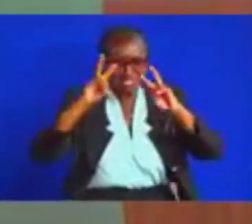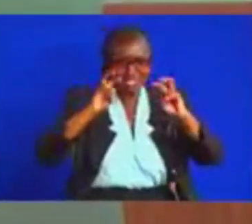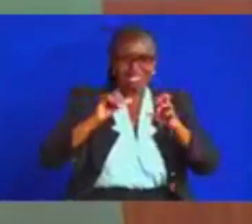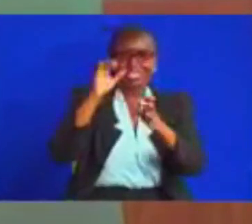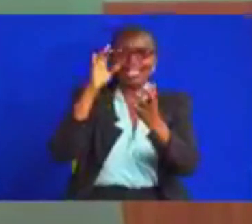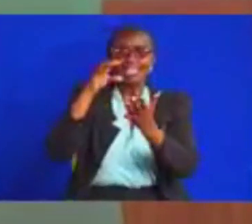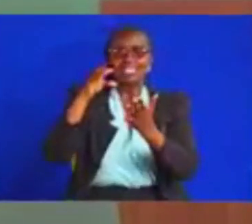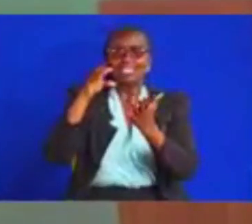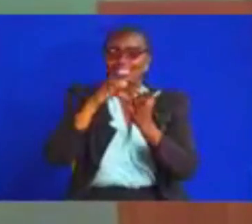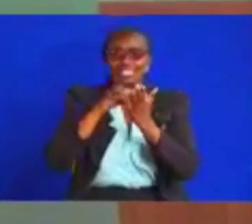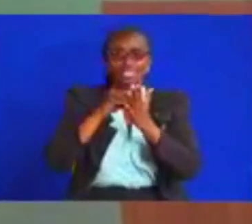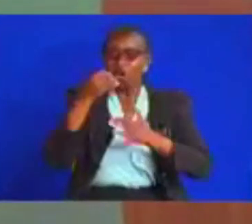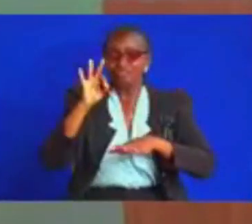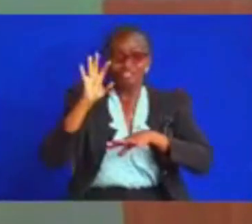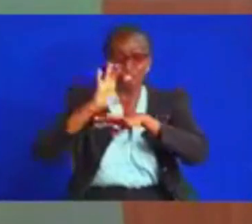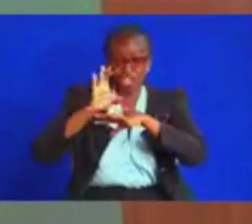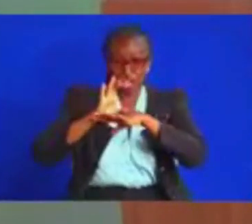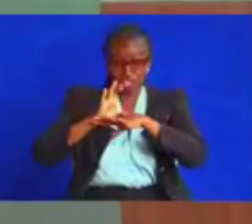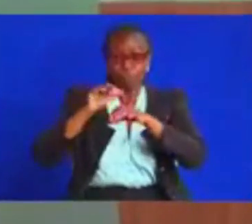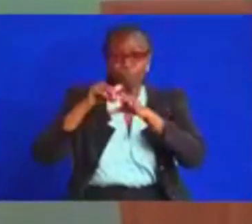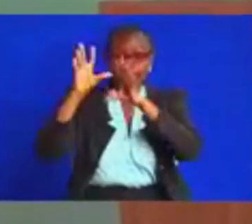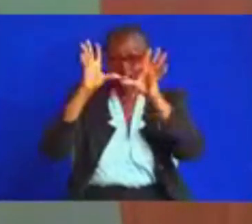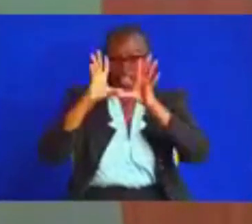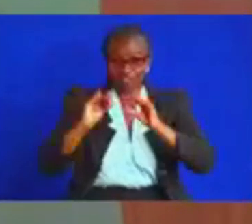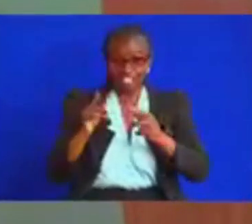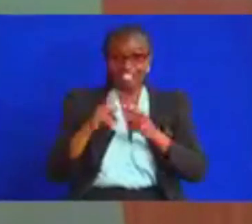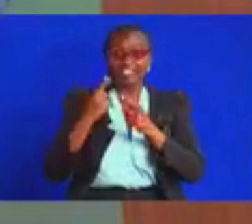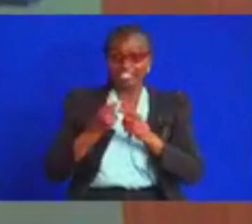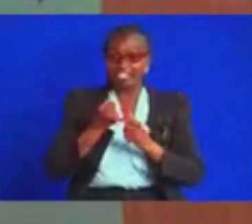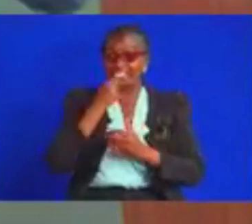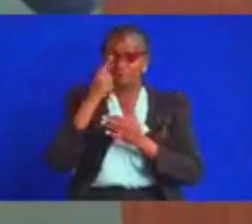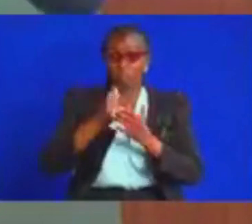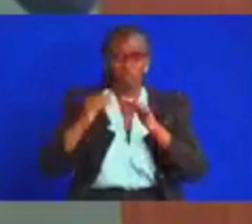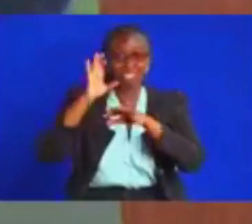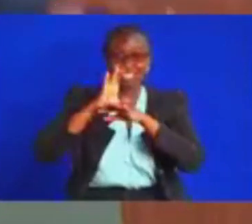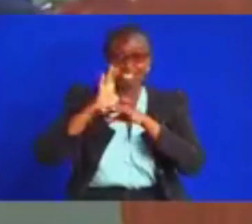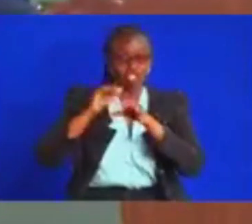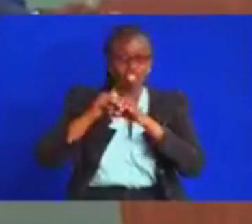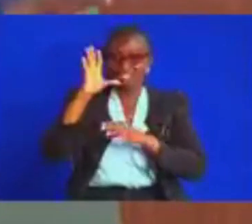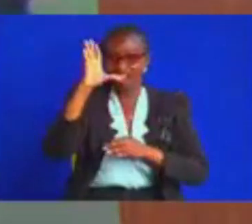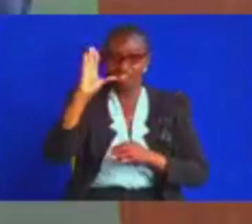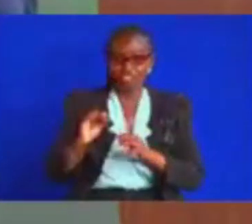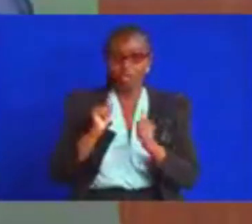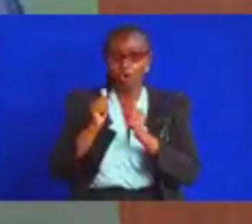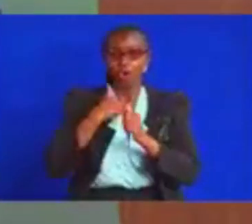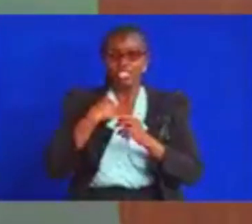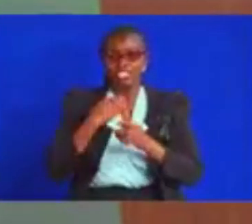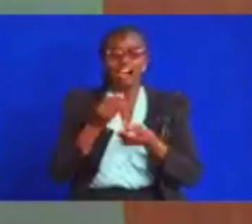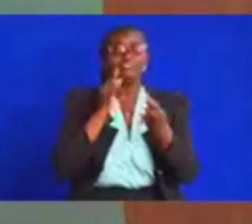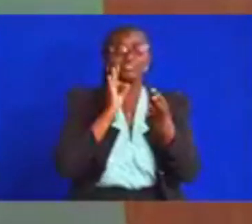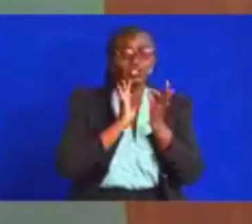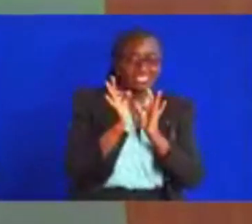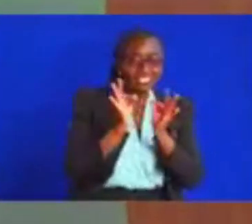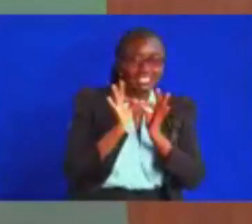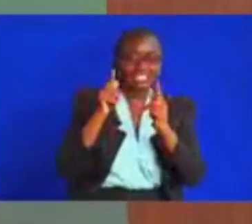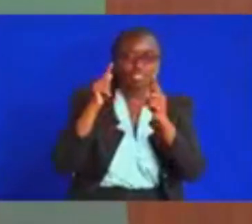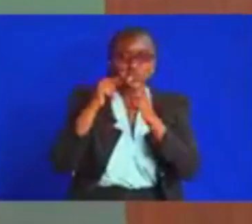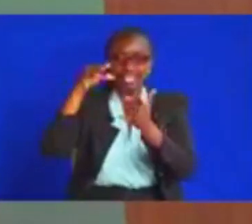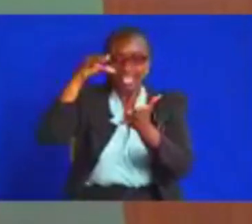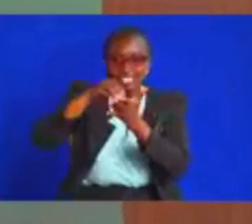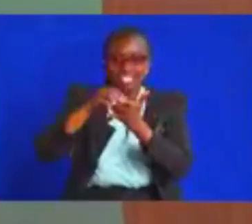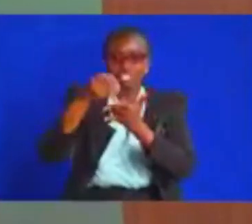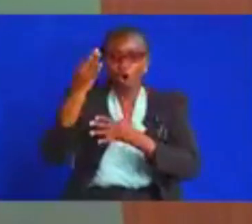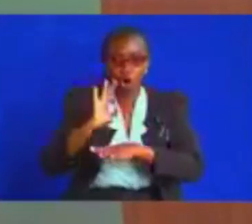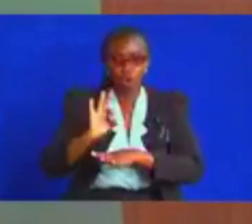the church in Africa, I will tell you that the church in Africa, which has translated to the state of the